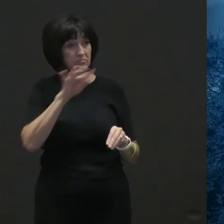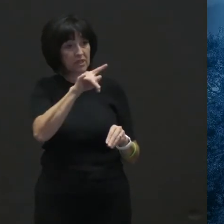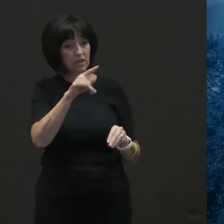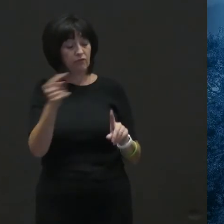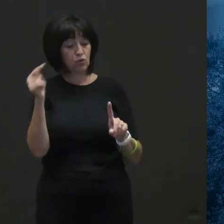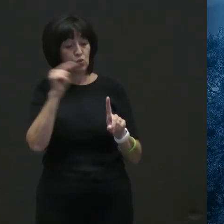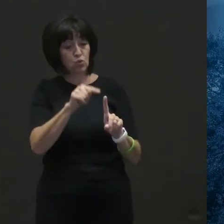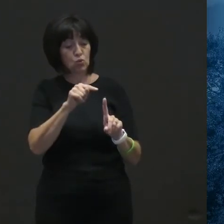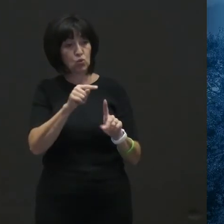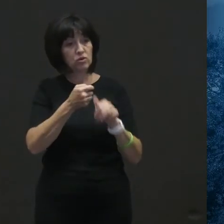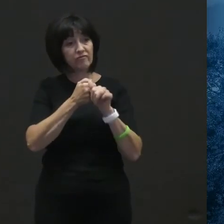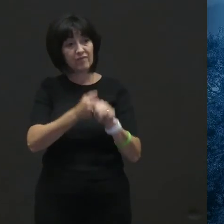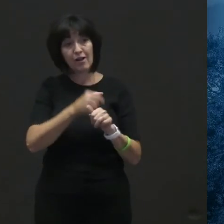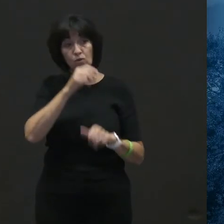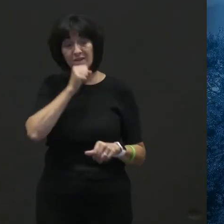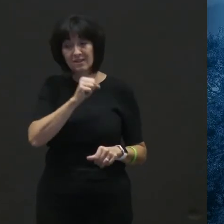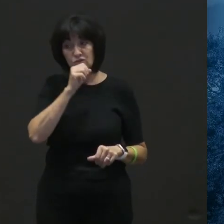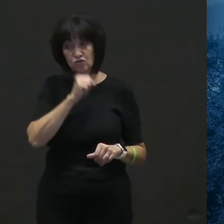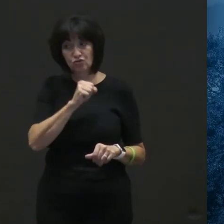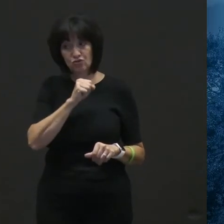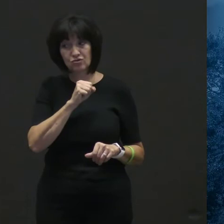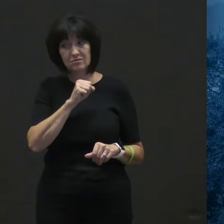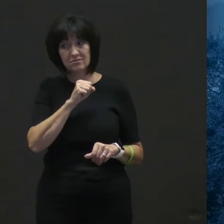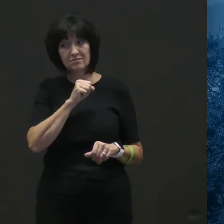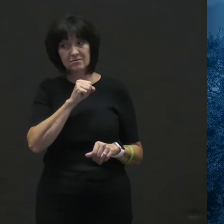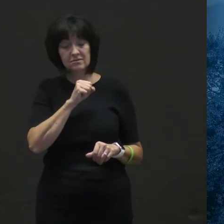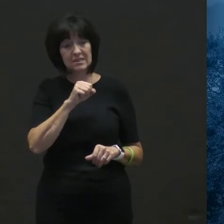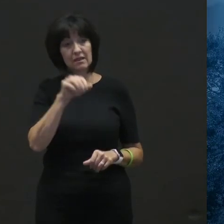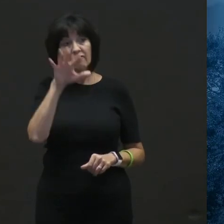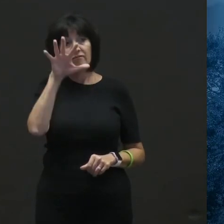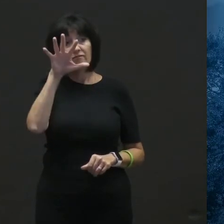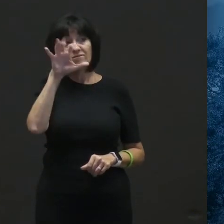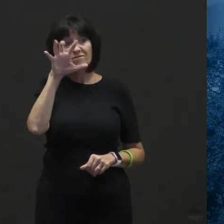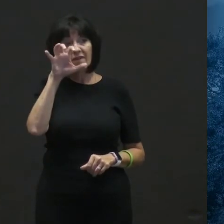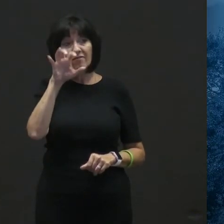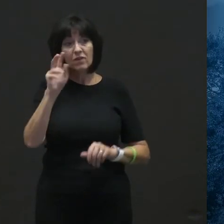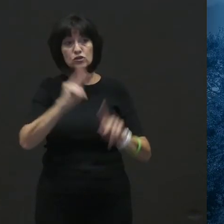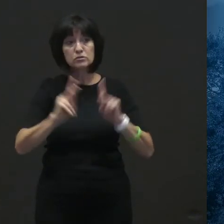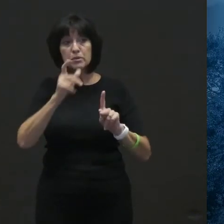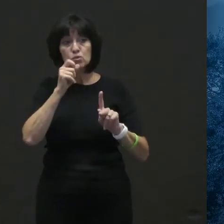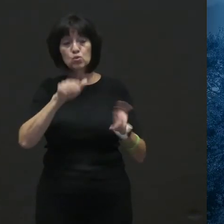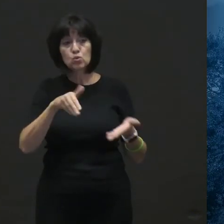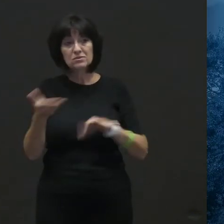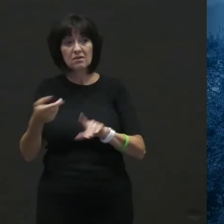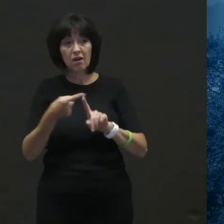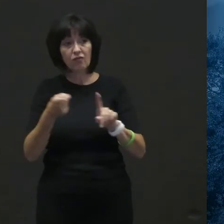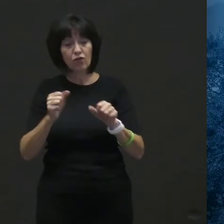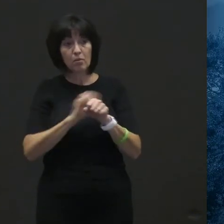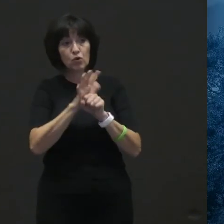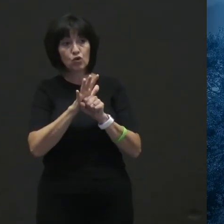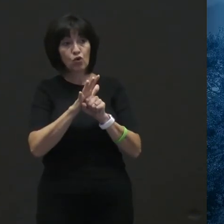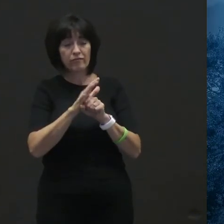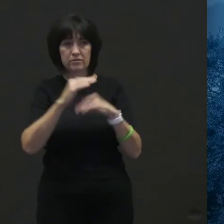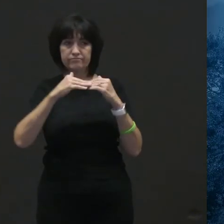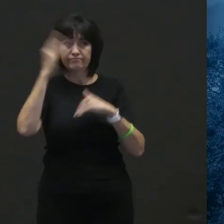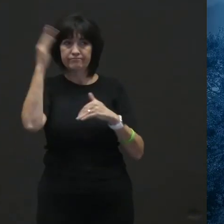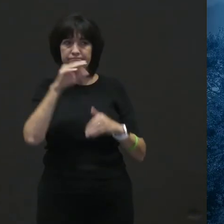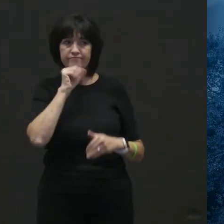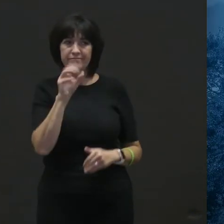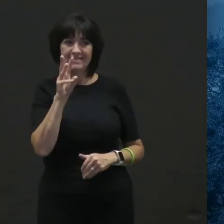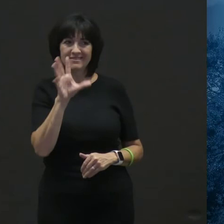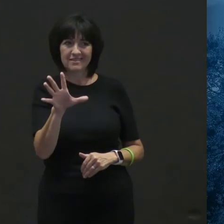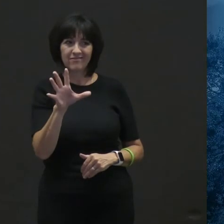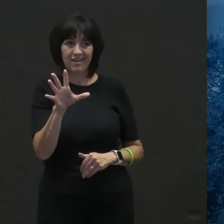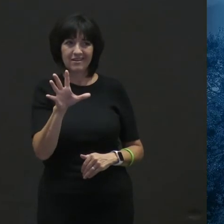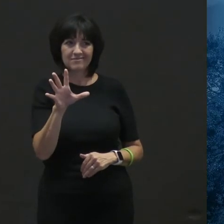by age, 500 or thereabouts are 65 and older. So it's very much with